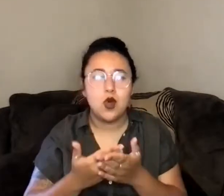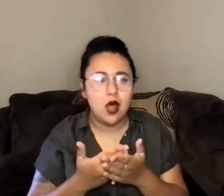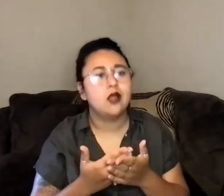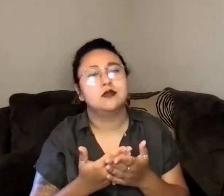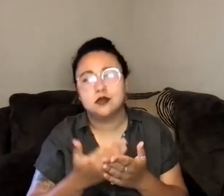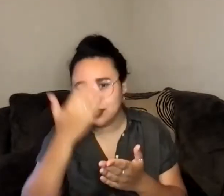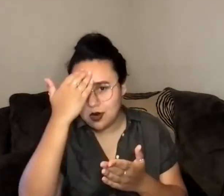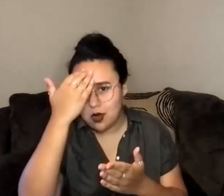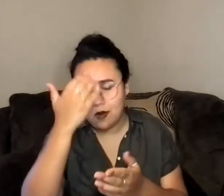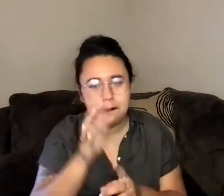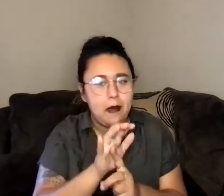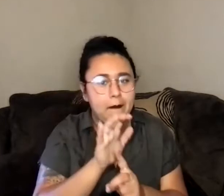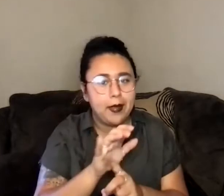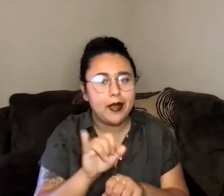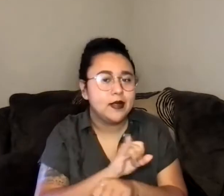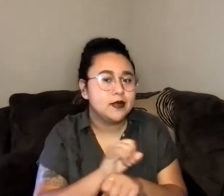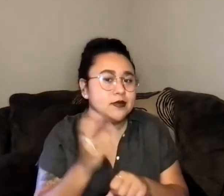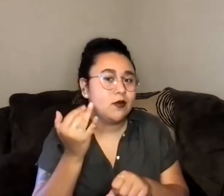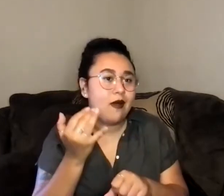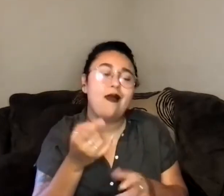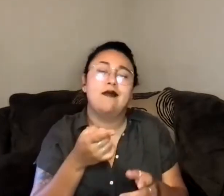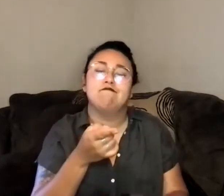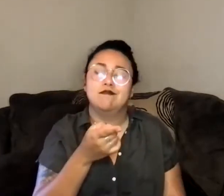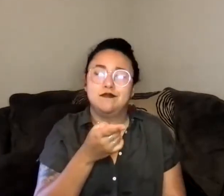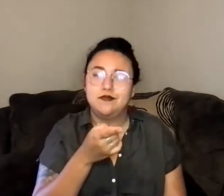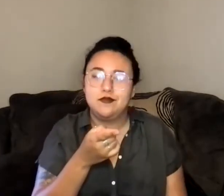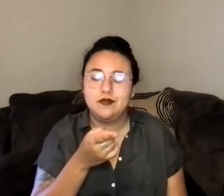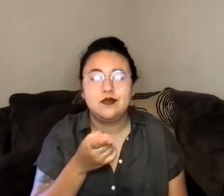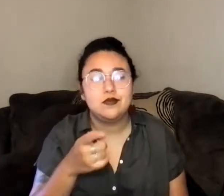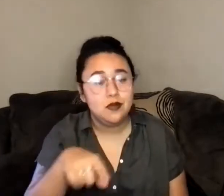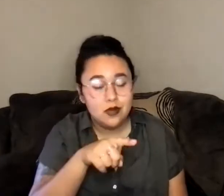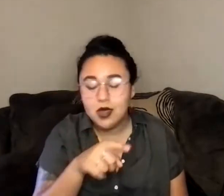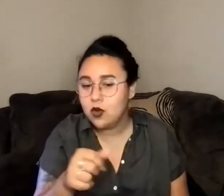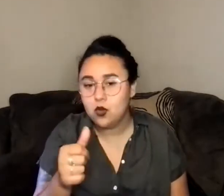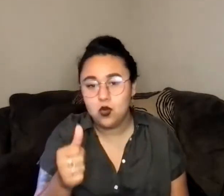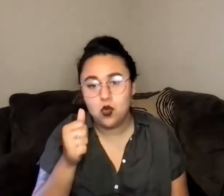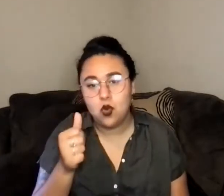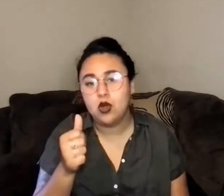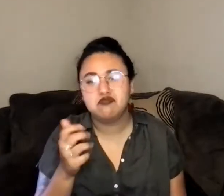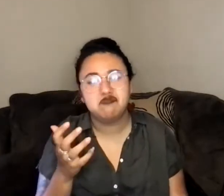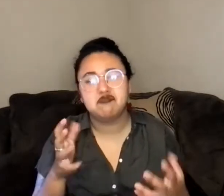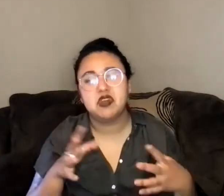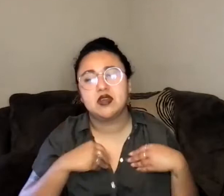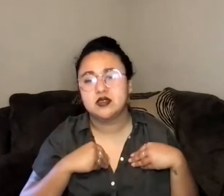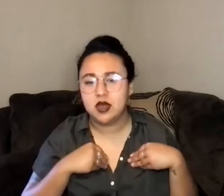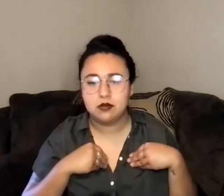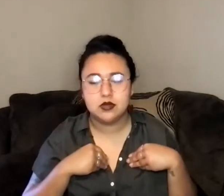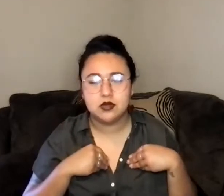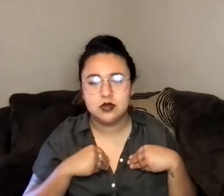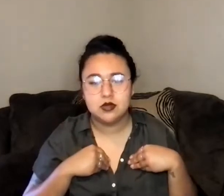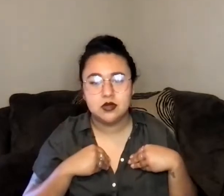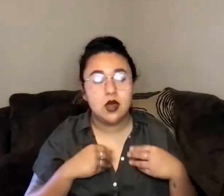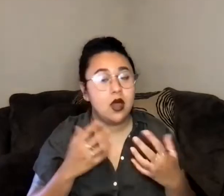because basically they would not accommodate, even though I believe they